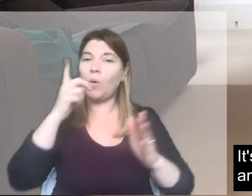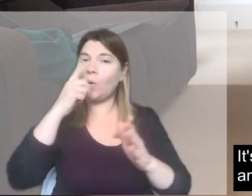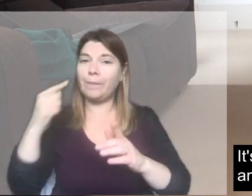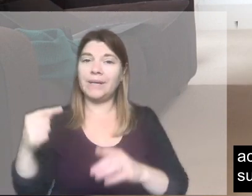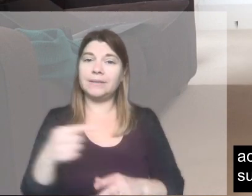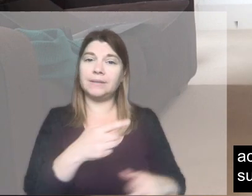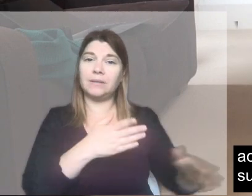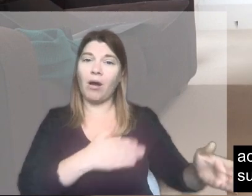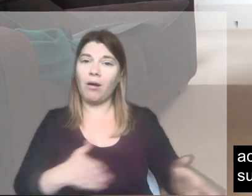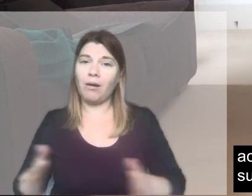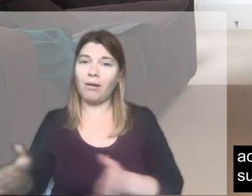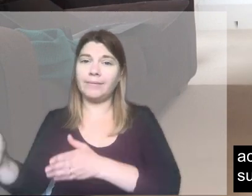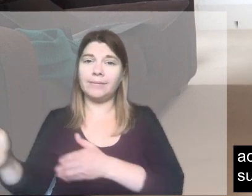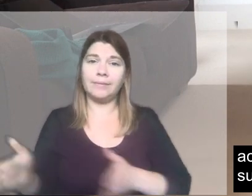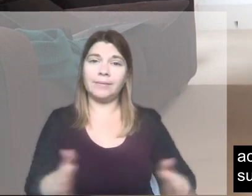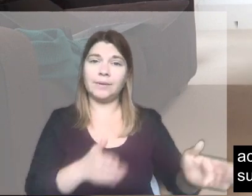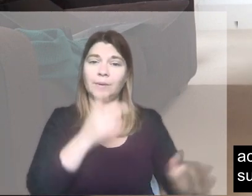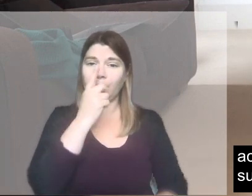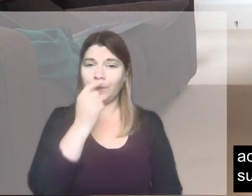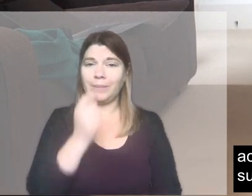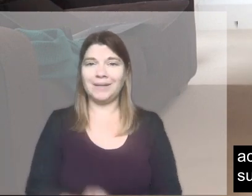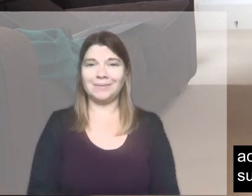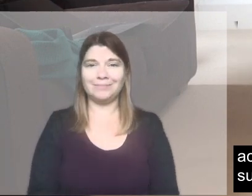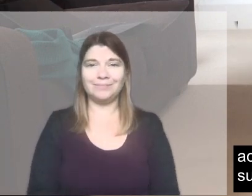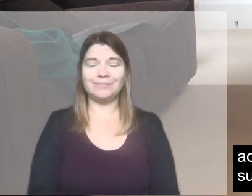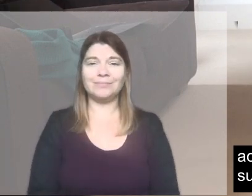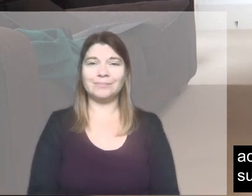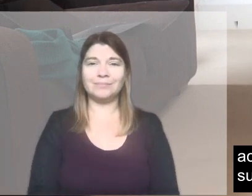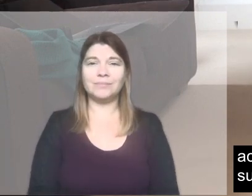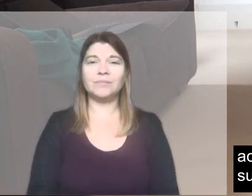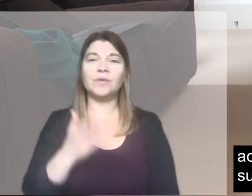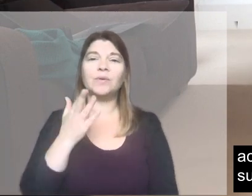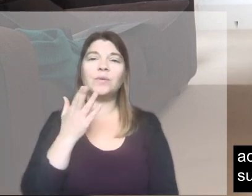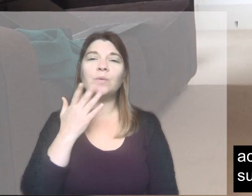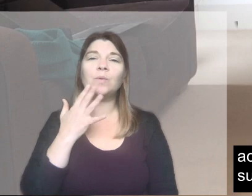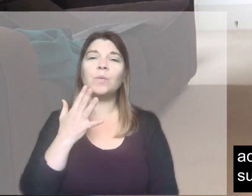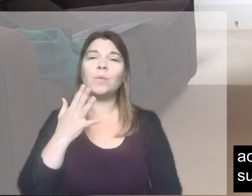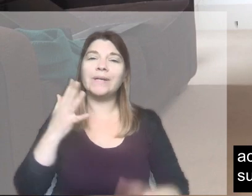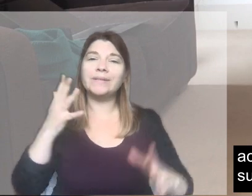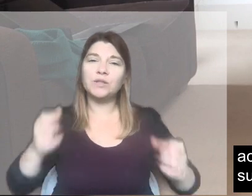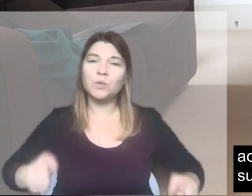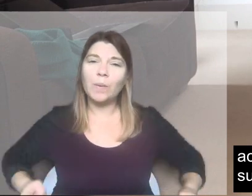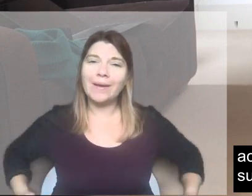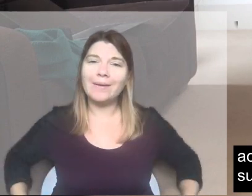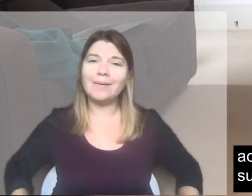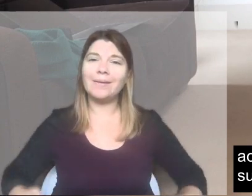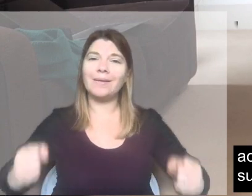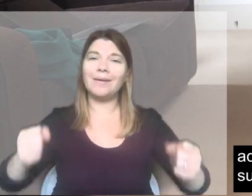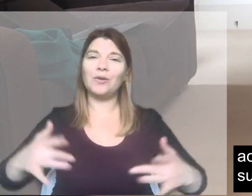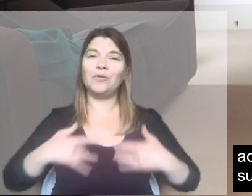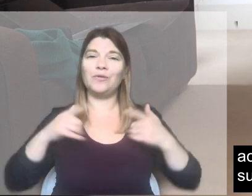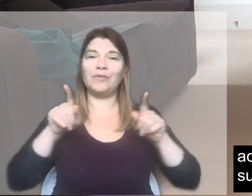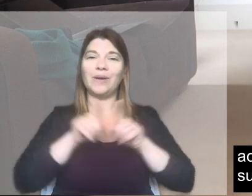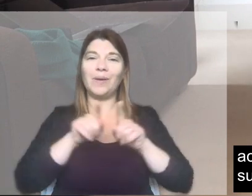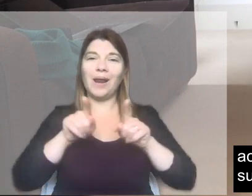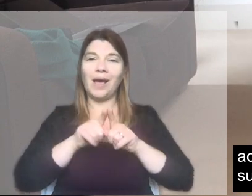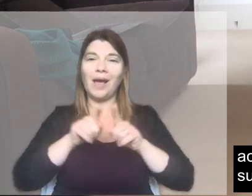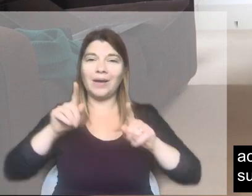action, or side to side action. And every swing has this suspension,